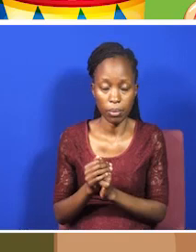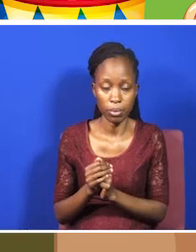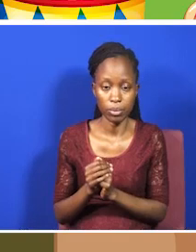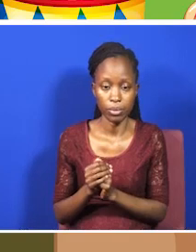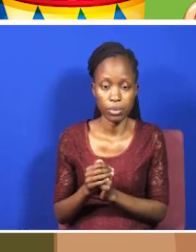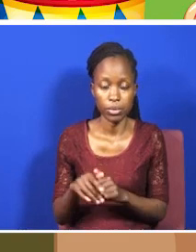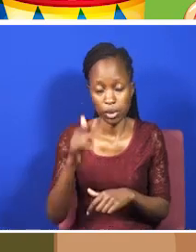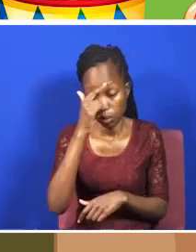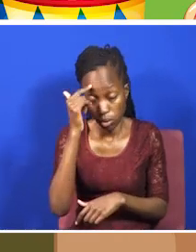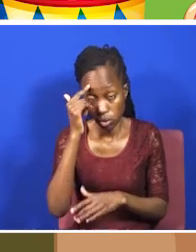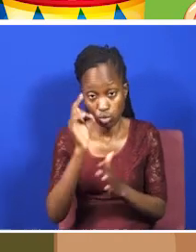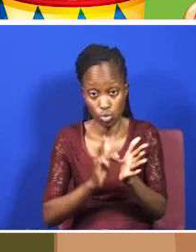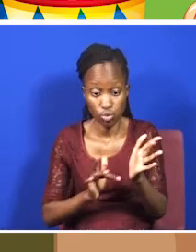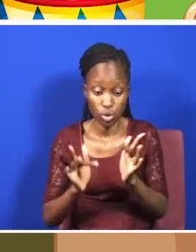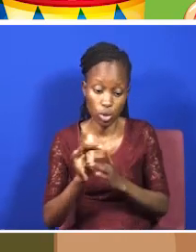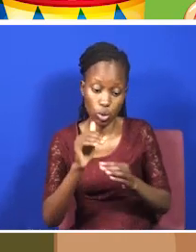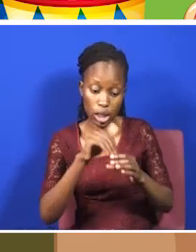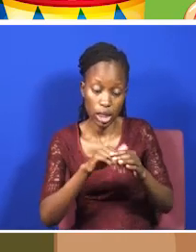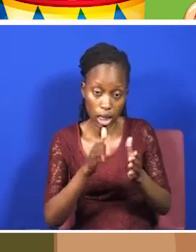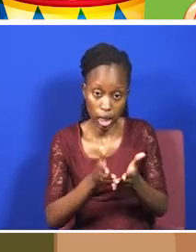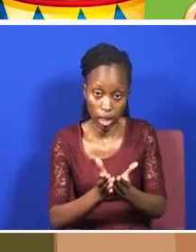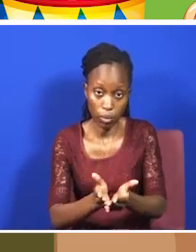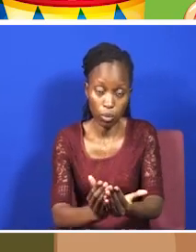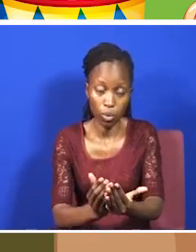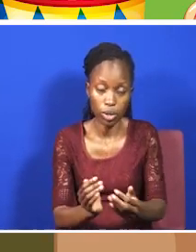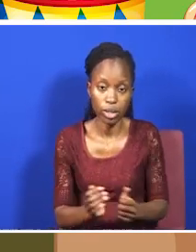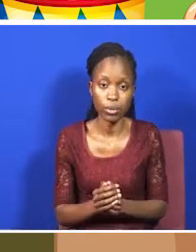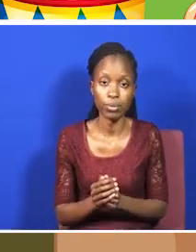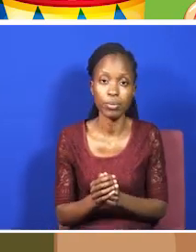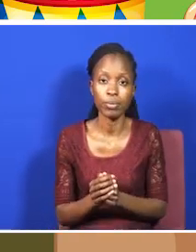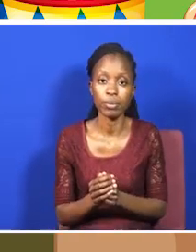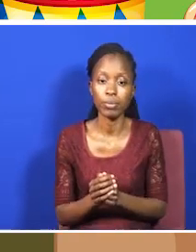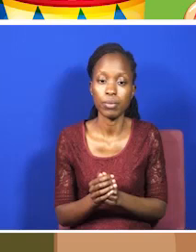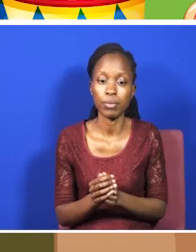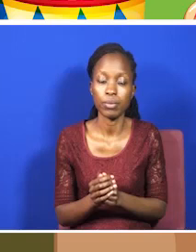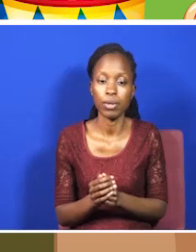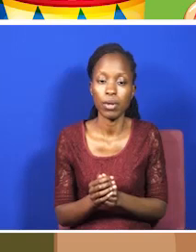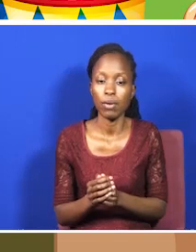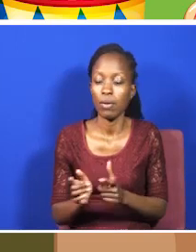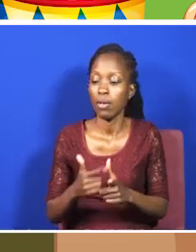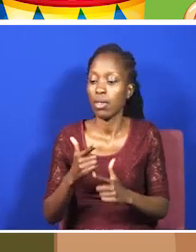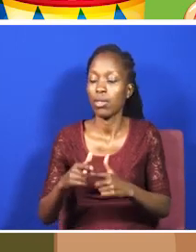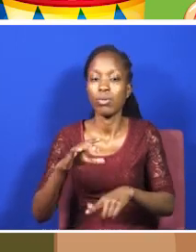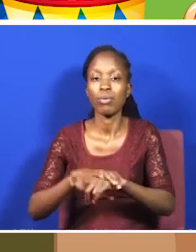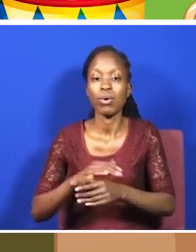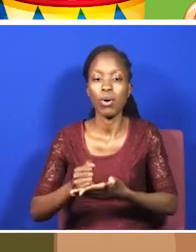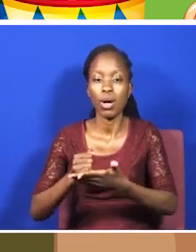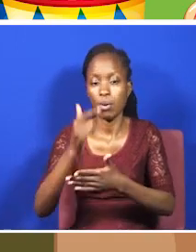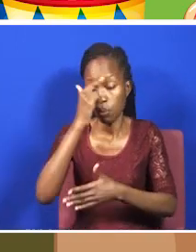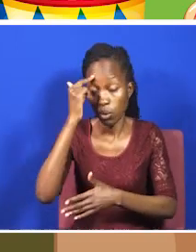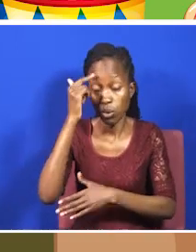would not have woken up anyone. And so, because Jesus was in that boat,